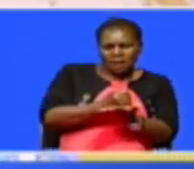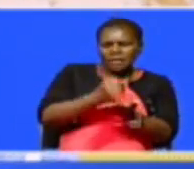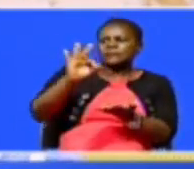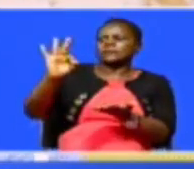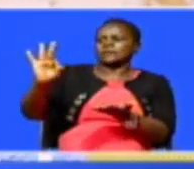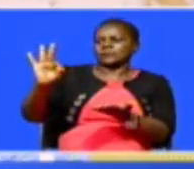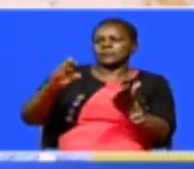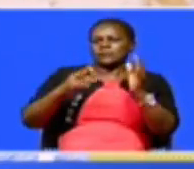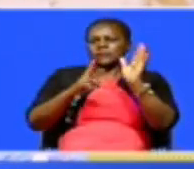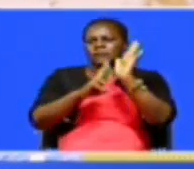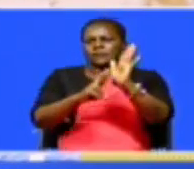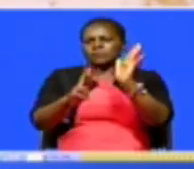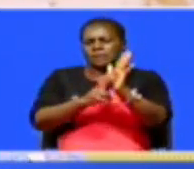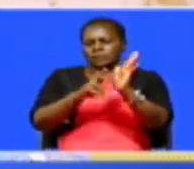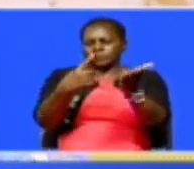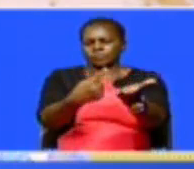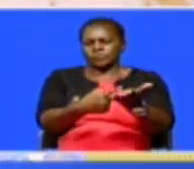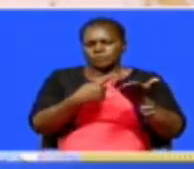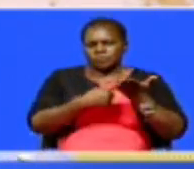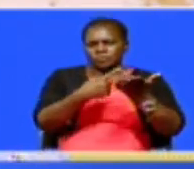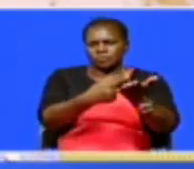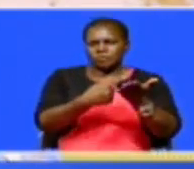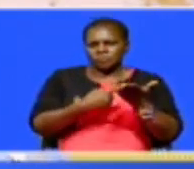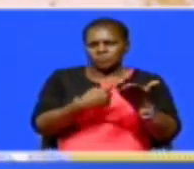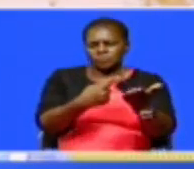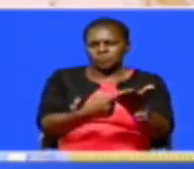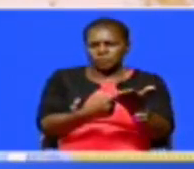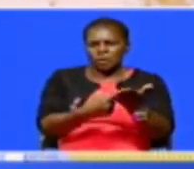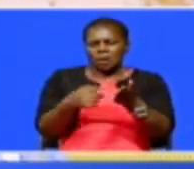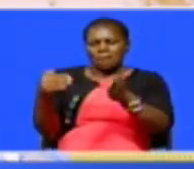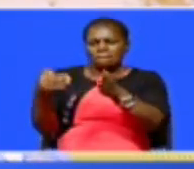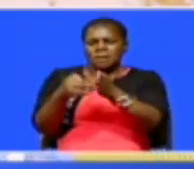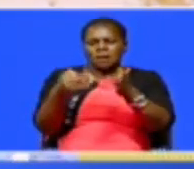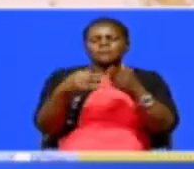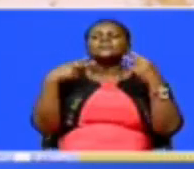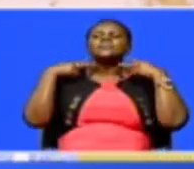to represent them, to negotiate and see that the stalled projects in